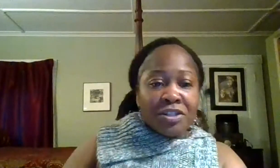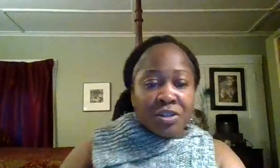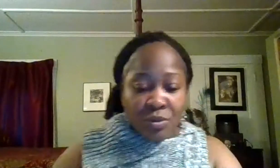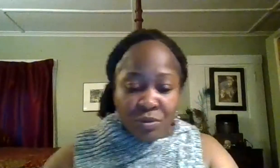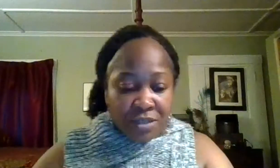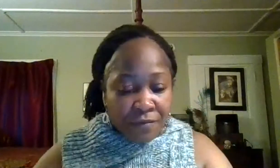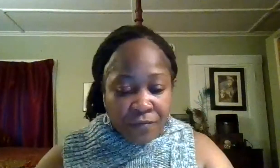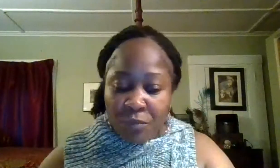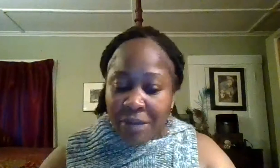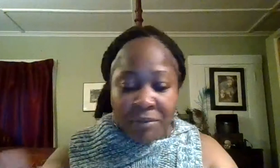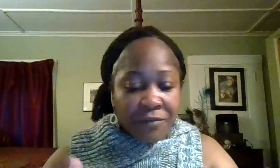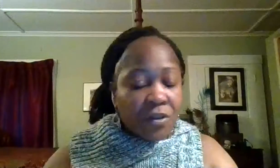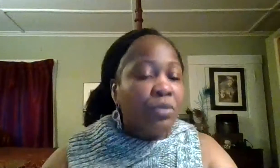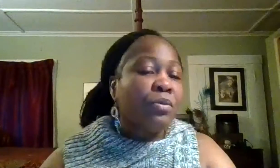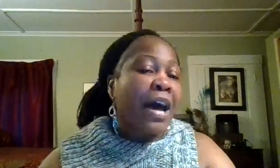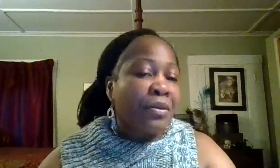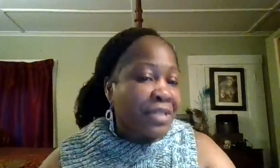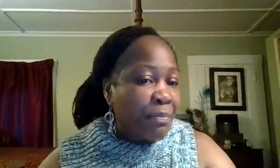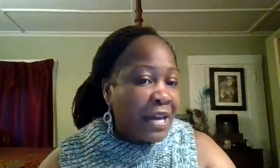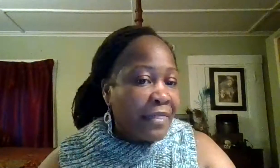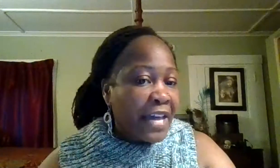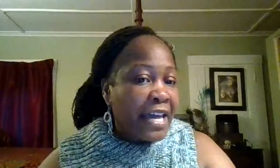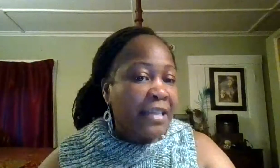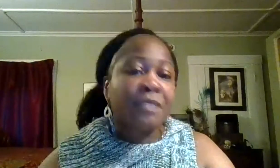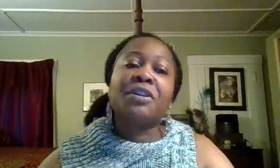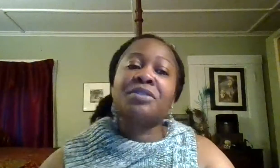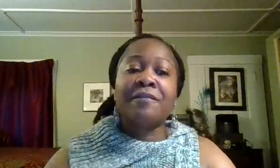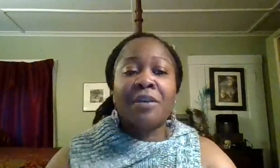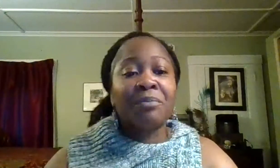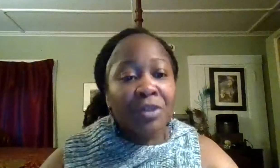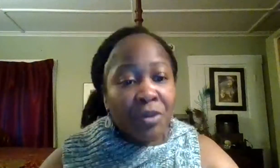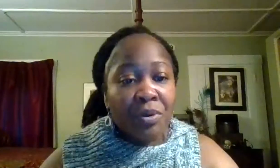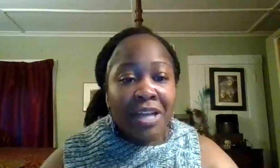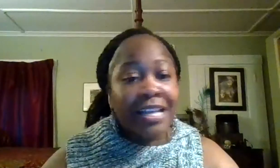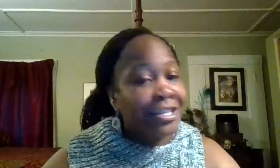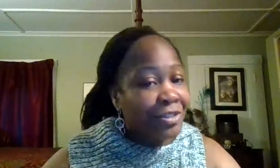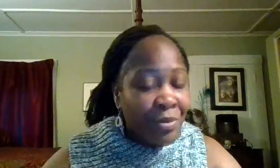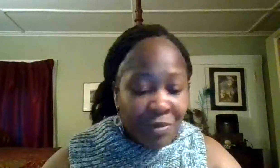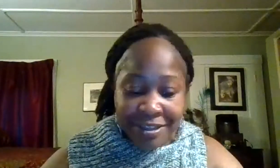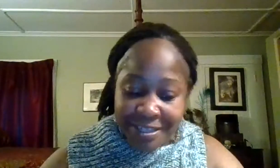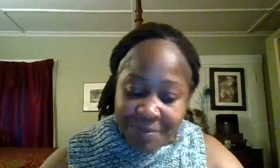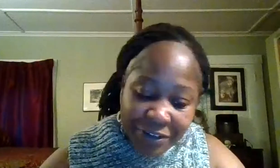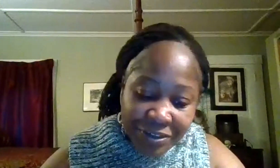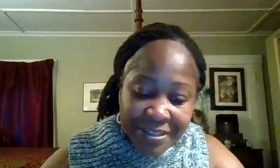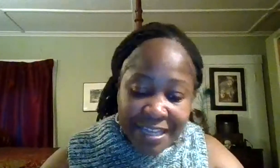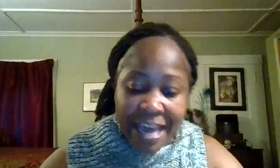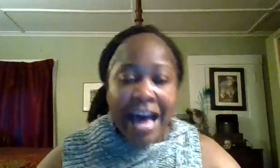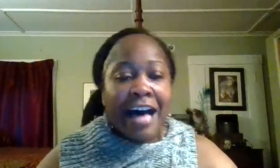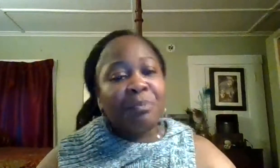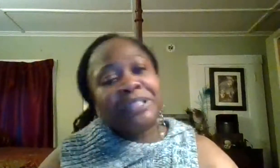Want to just name a few housekeeping things. Put yourself on mute unless you are one of the